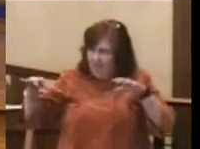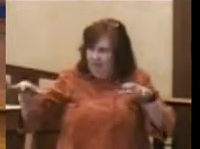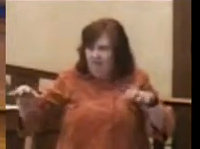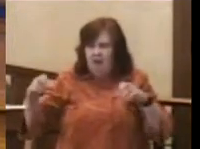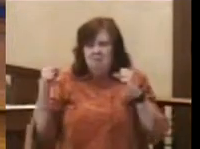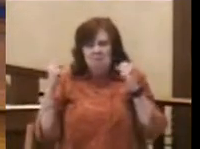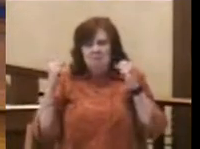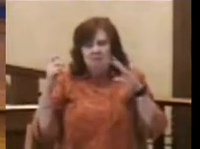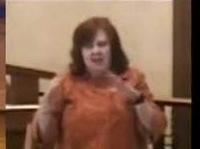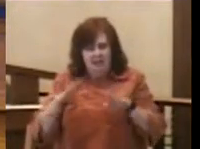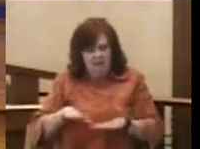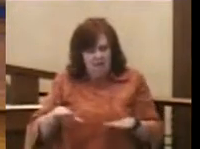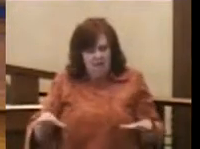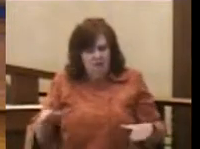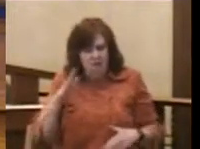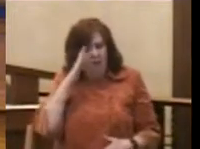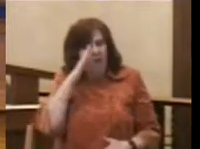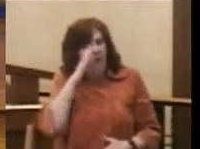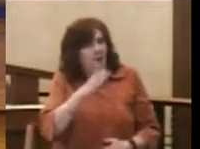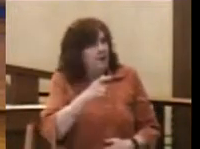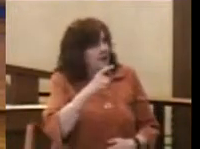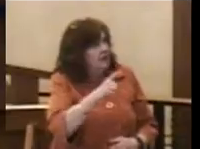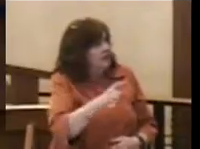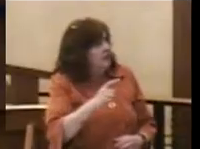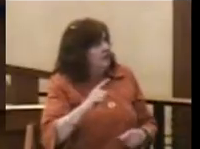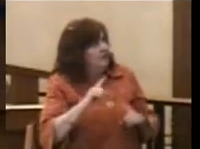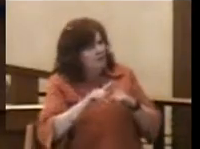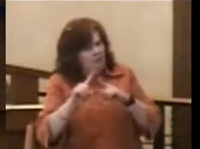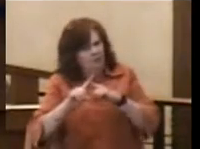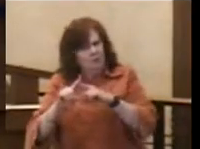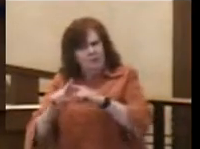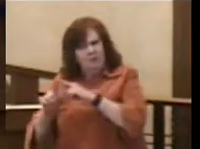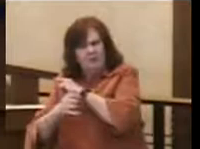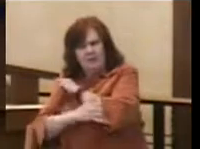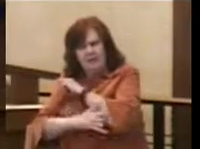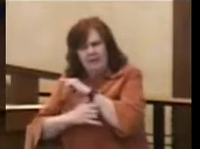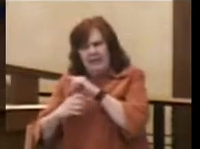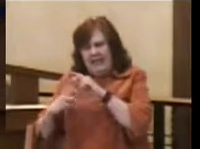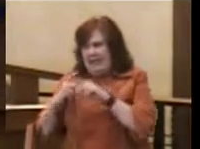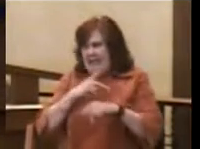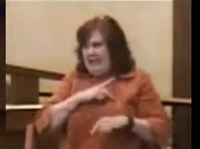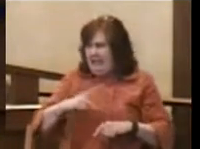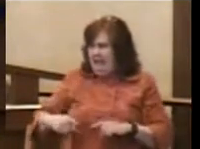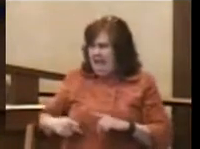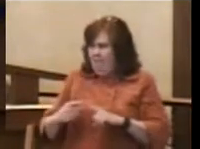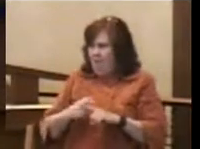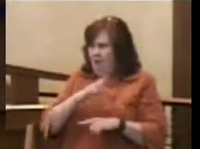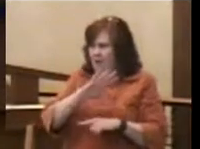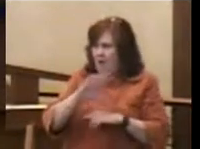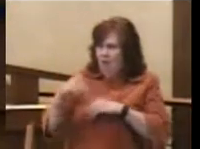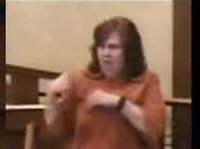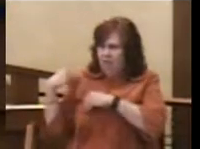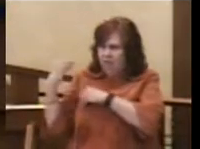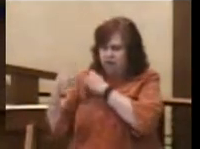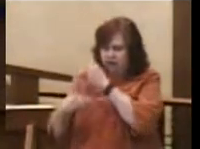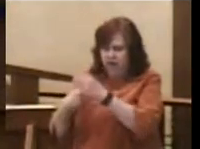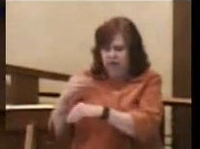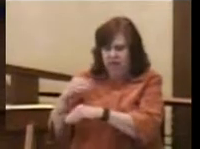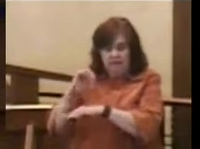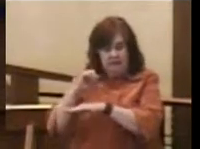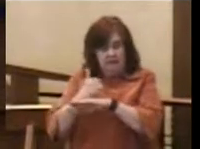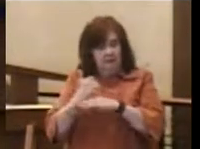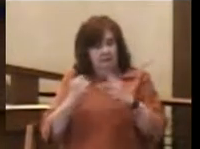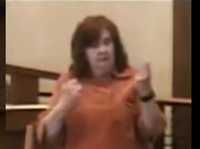fruitful, and I will make nations of you, and kings shall come from you. I will establish my covenant between me and